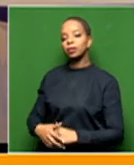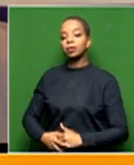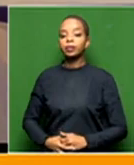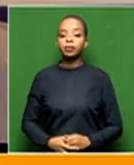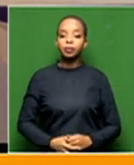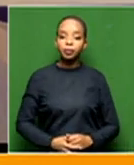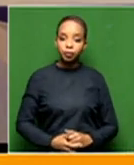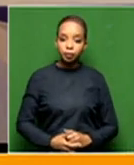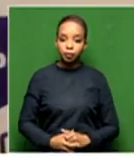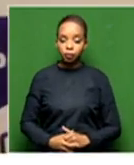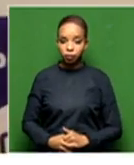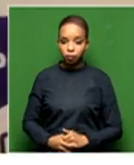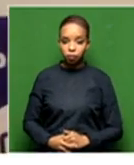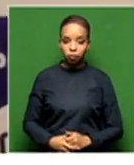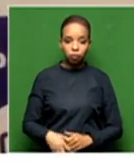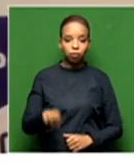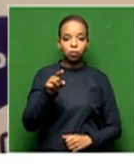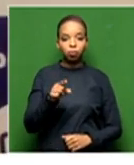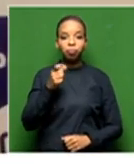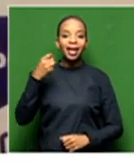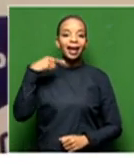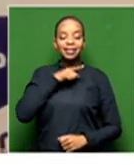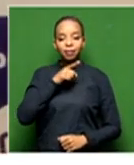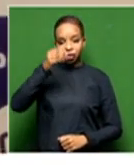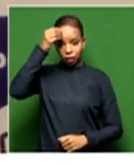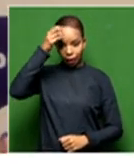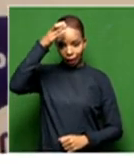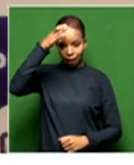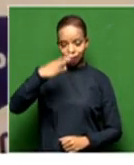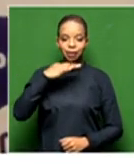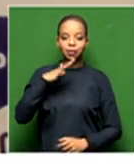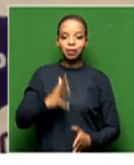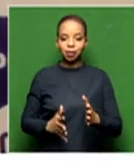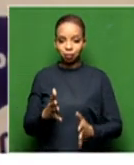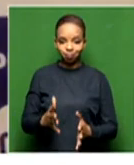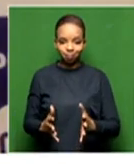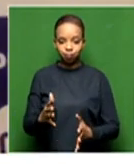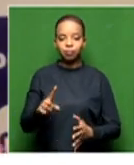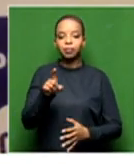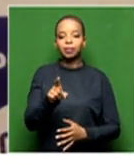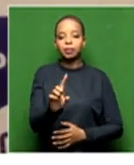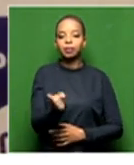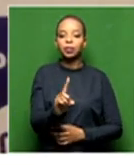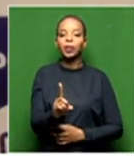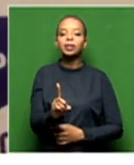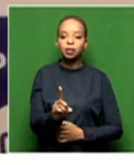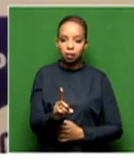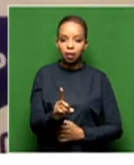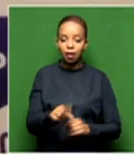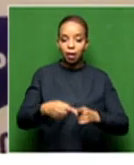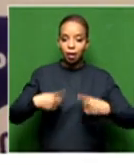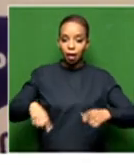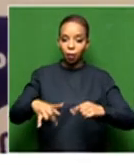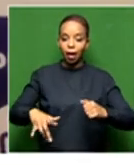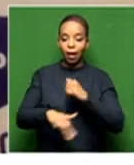Well, essentially, artificial intelligence as a discipline is actually going to impact every part of industry and